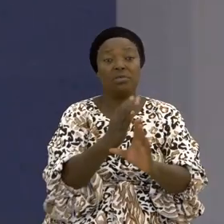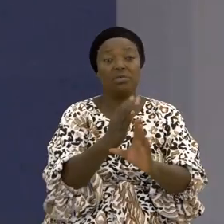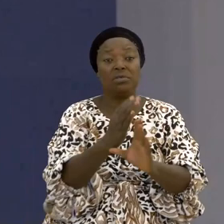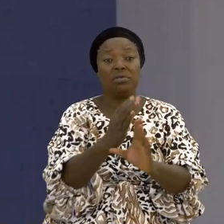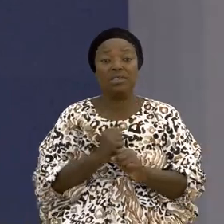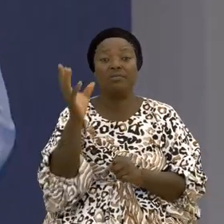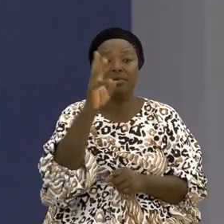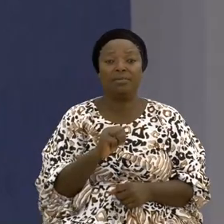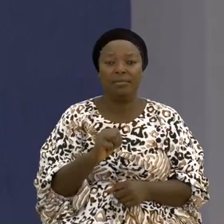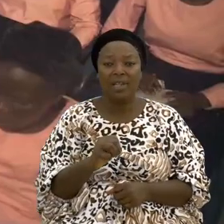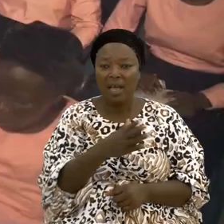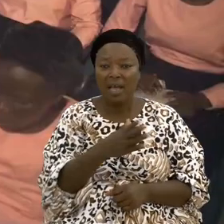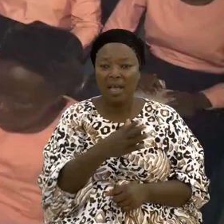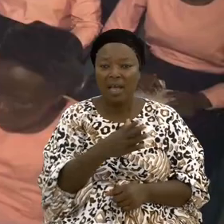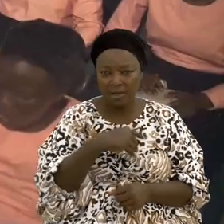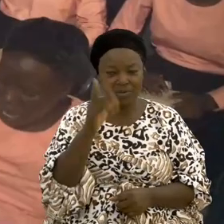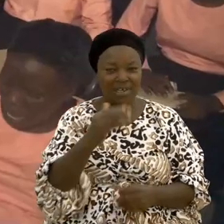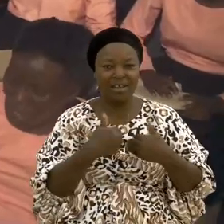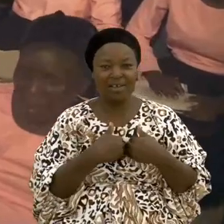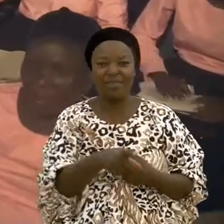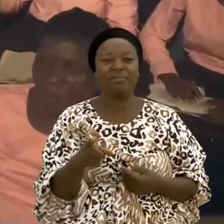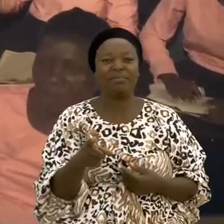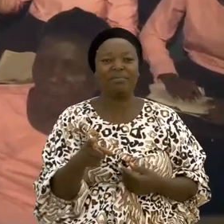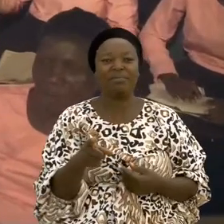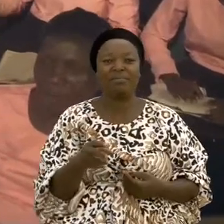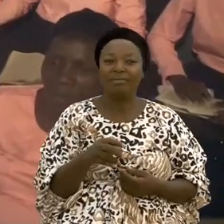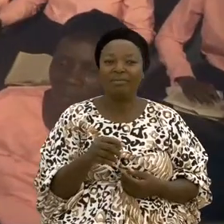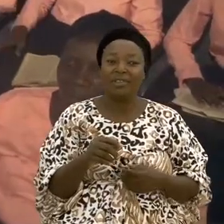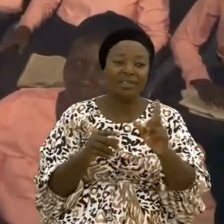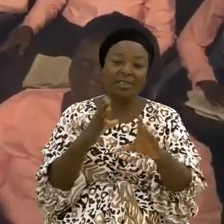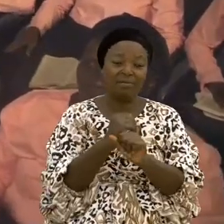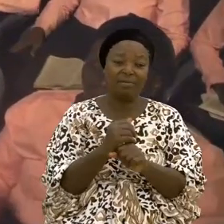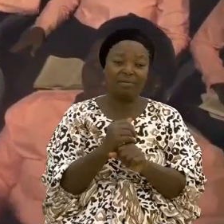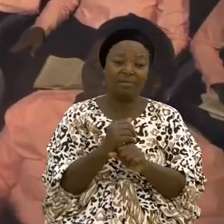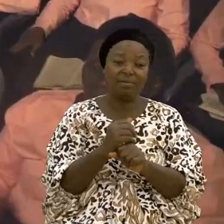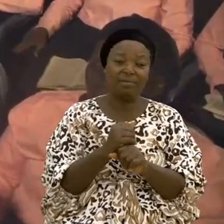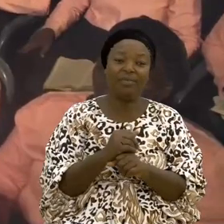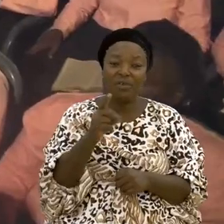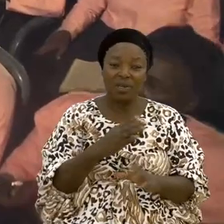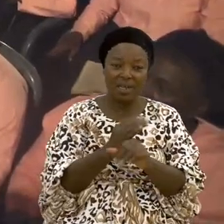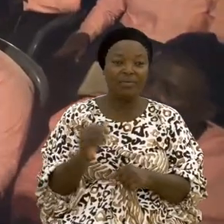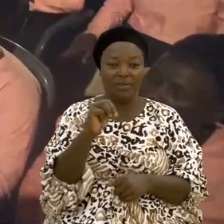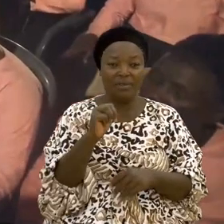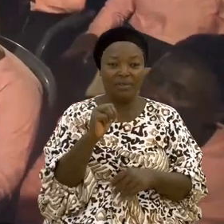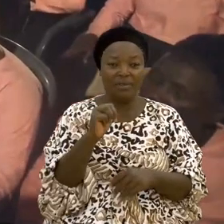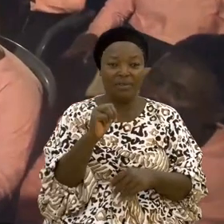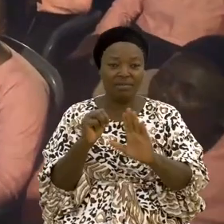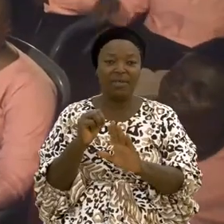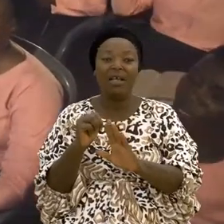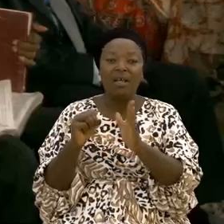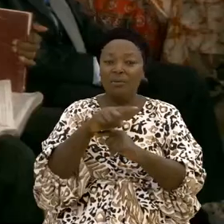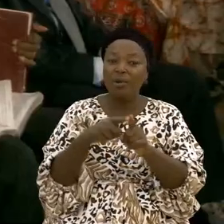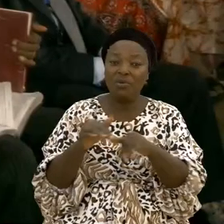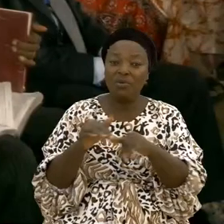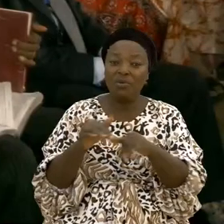them, and ye shall have them. Amen. When do we have the answer to our